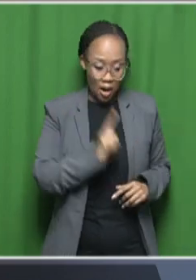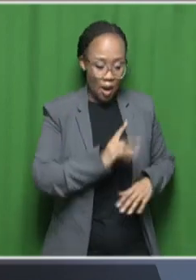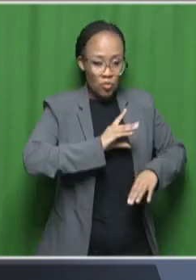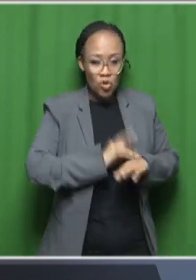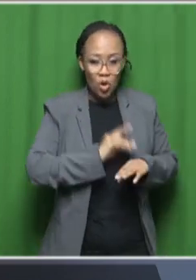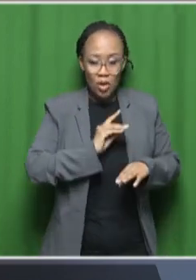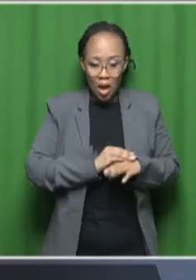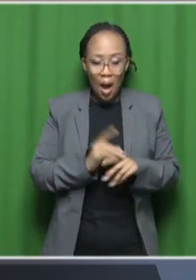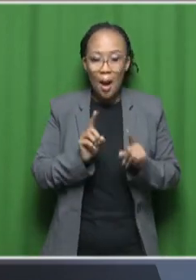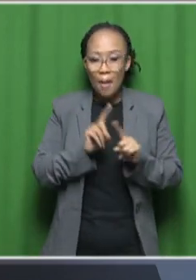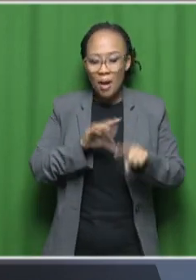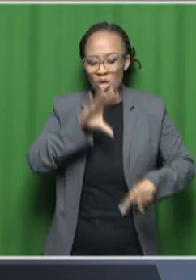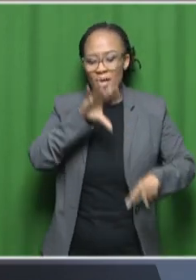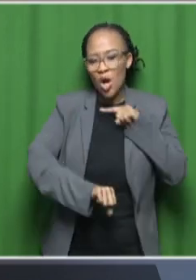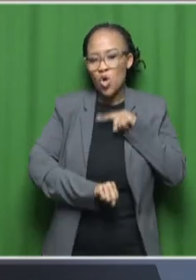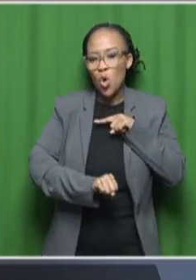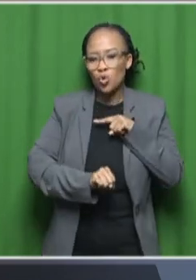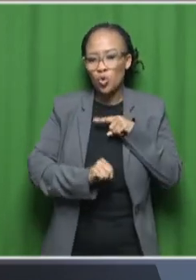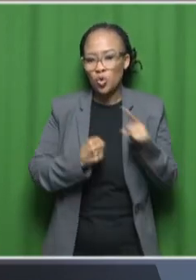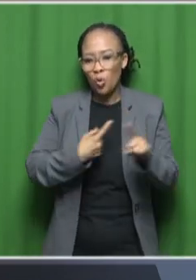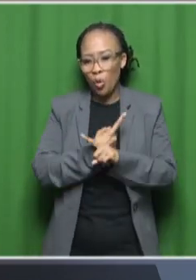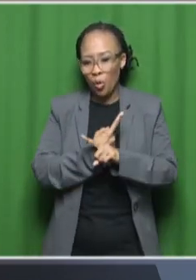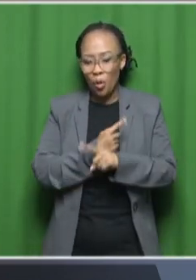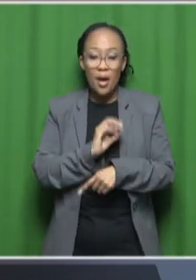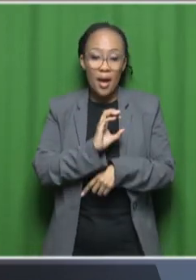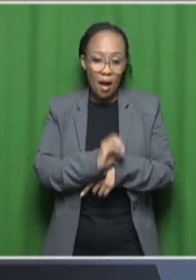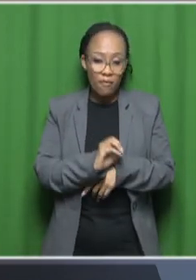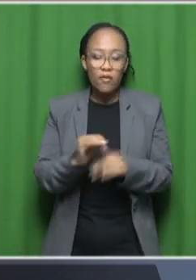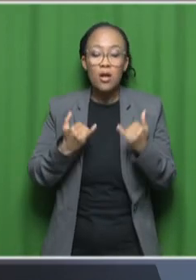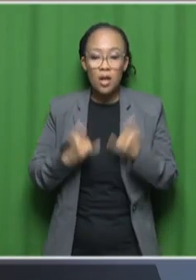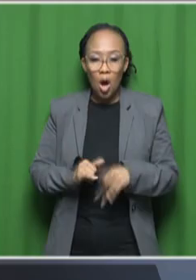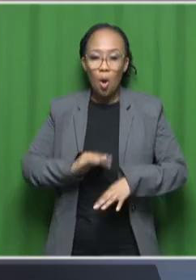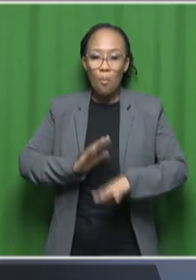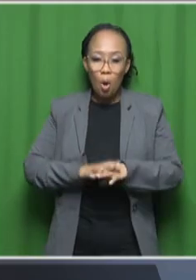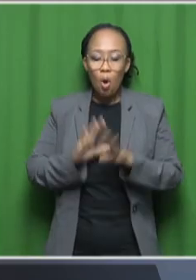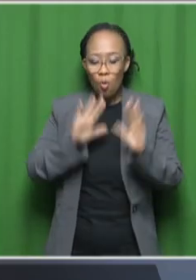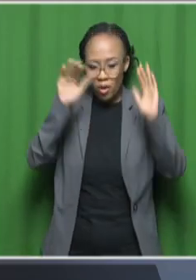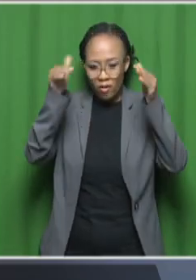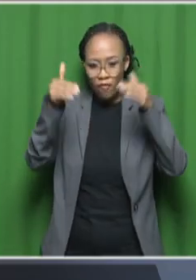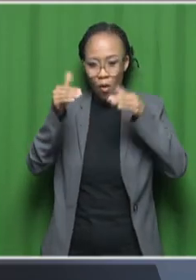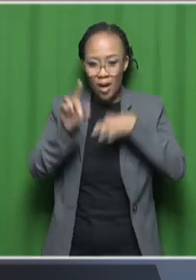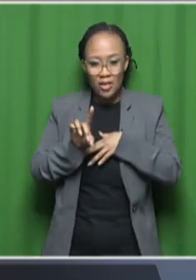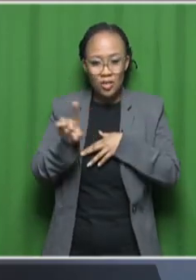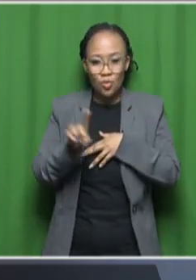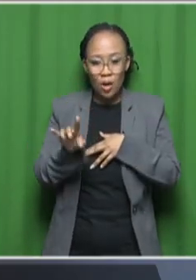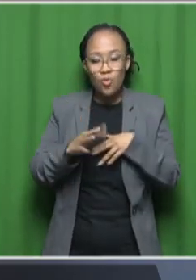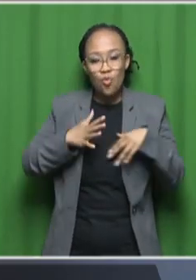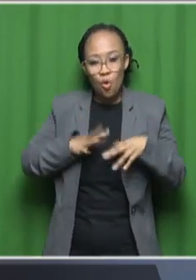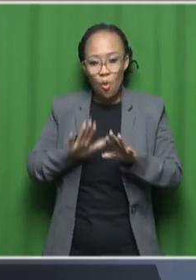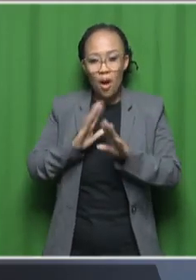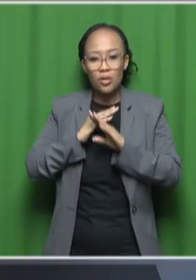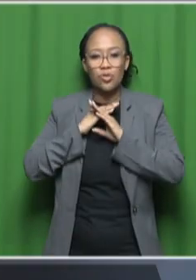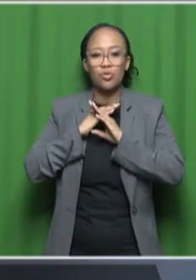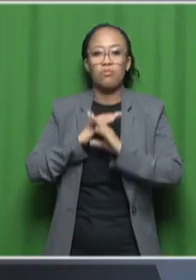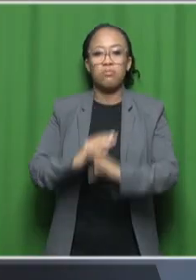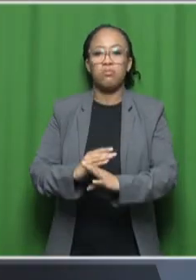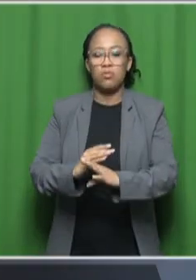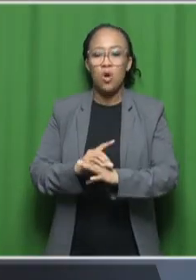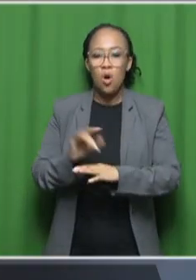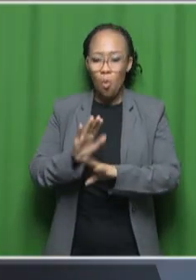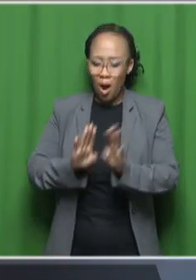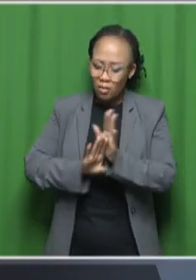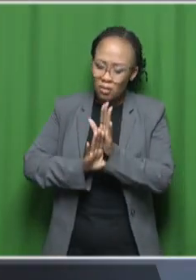So the treatment of rheumatic fever primarily focuses on targeting or preventing rather the inflammation and the